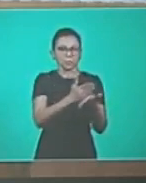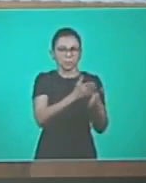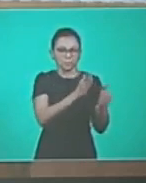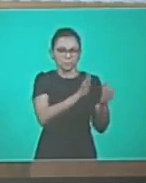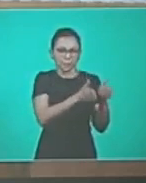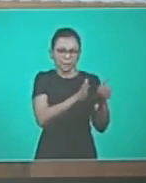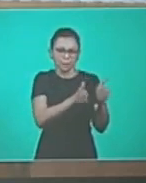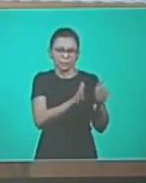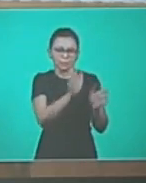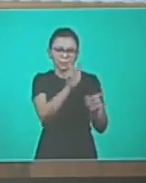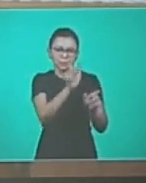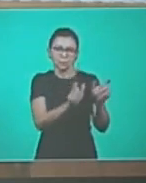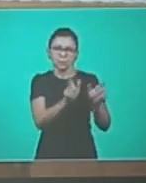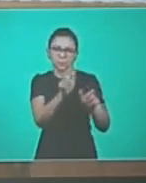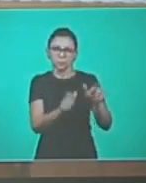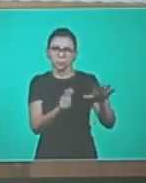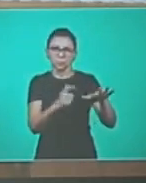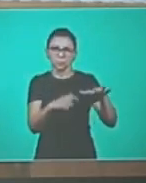be sectioned,